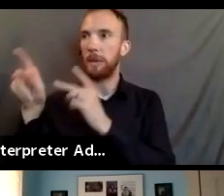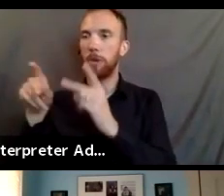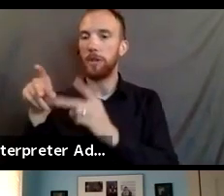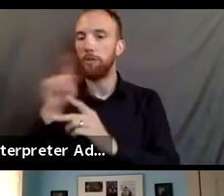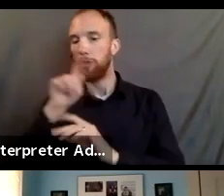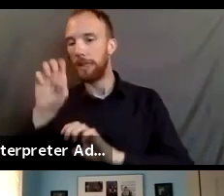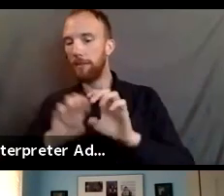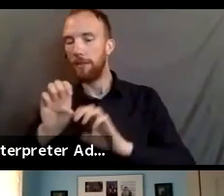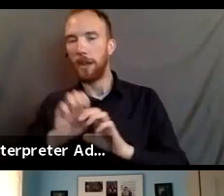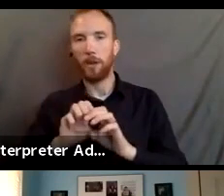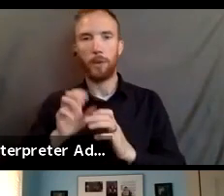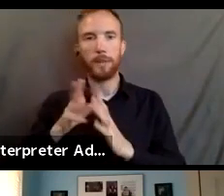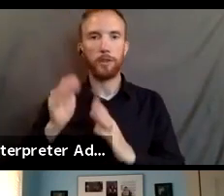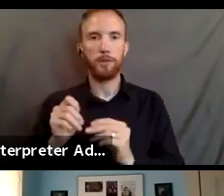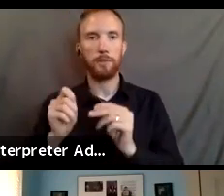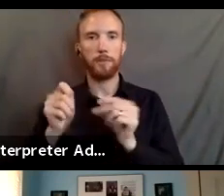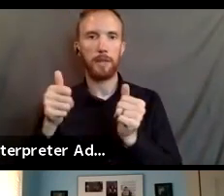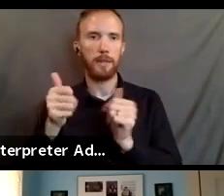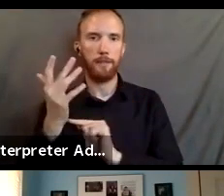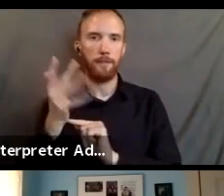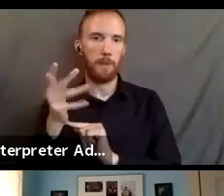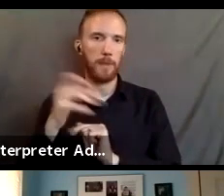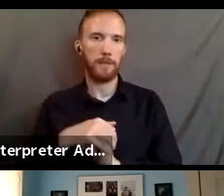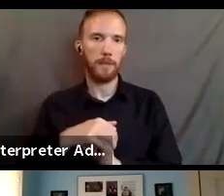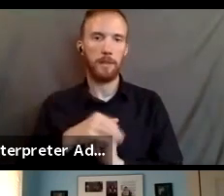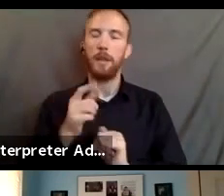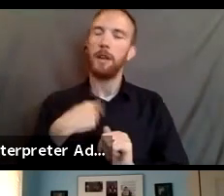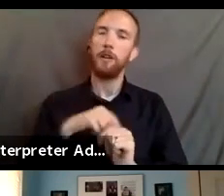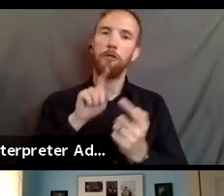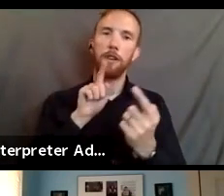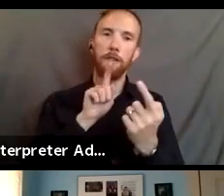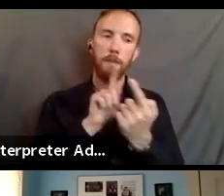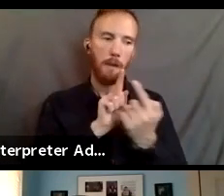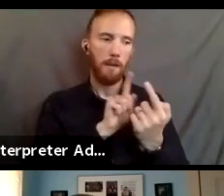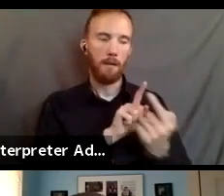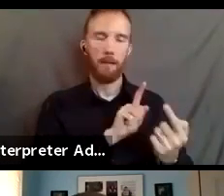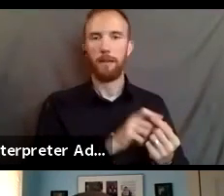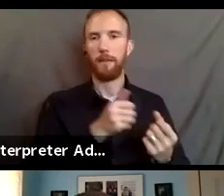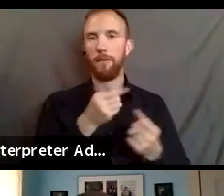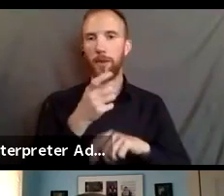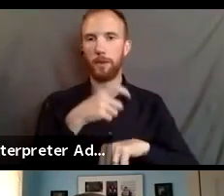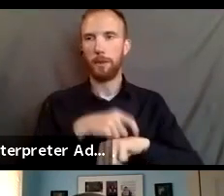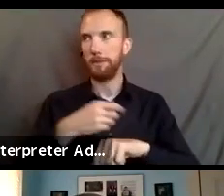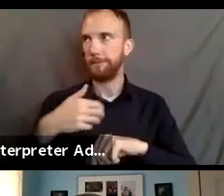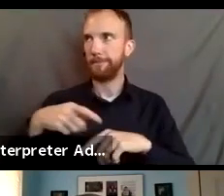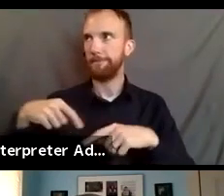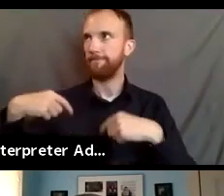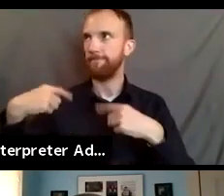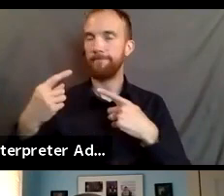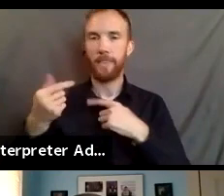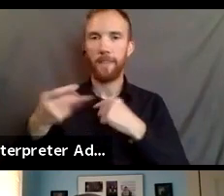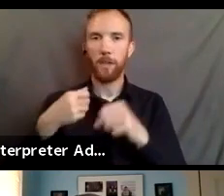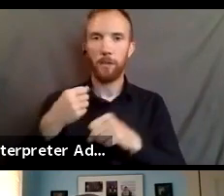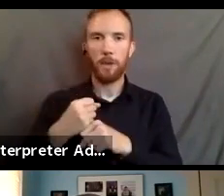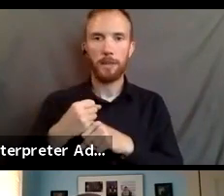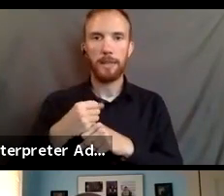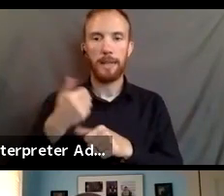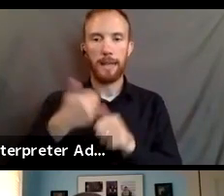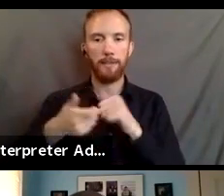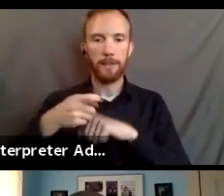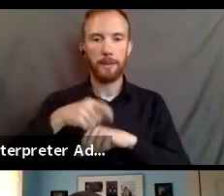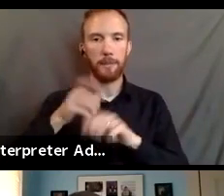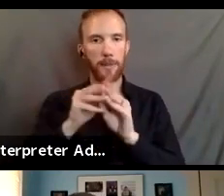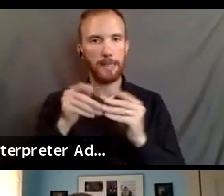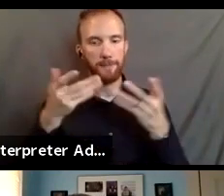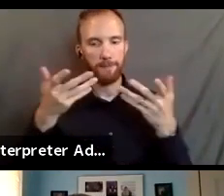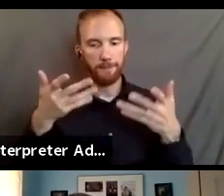concerned parents of odds school have met with cps several times over the last few months and at each meeting we are left with unanswered questions and unresolved